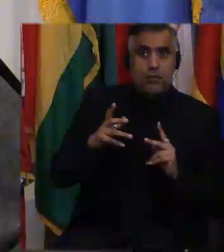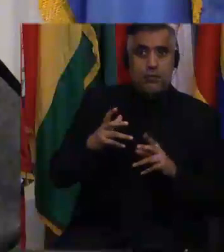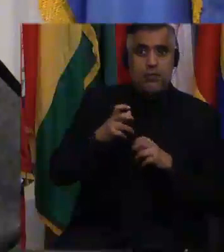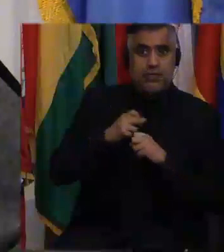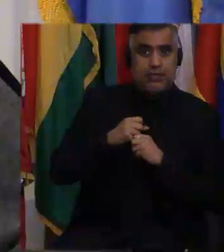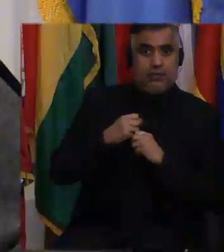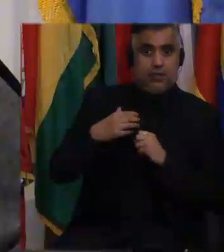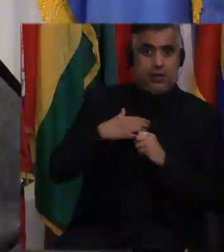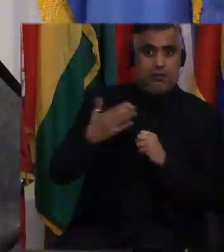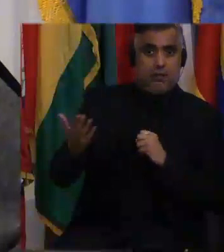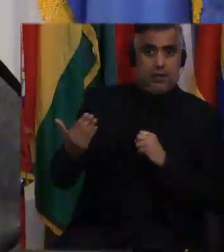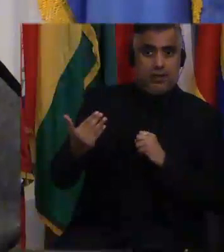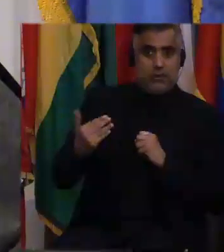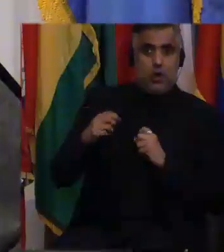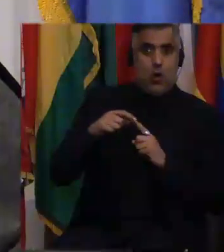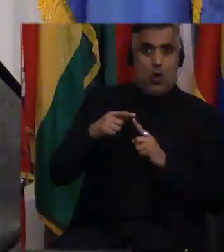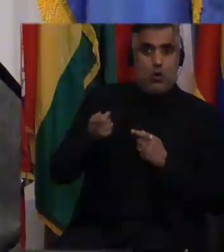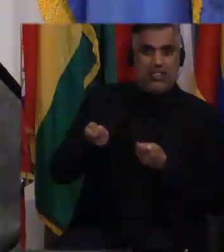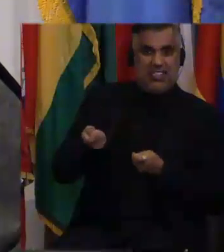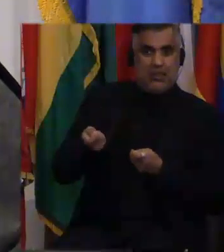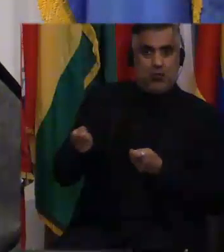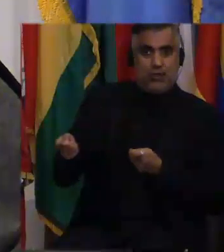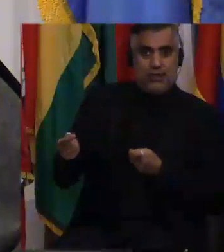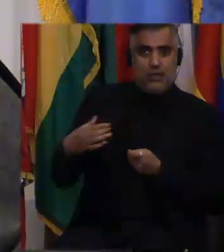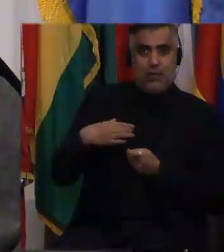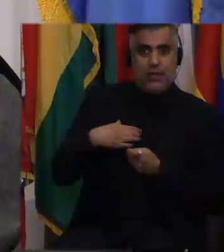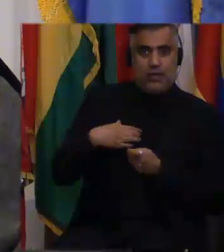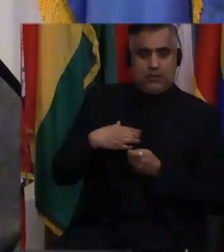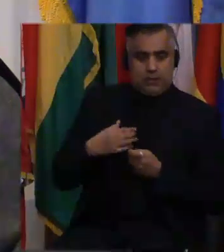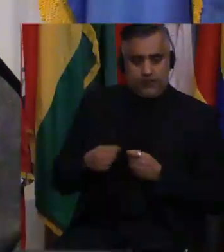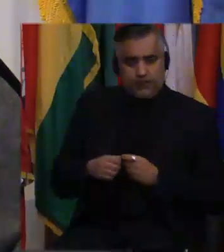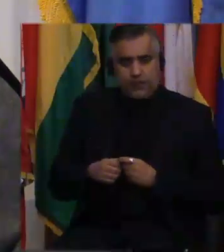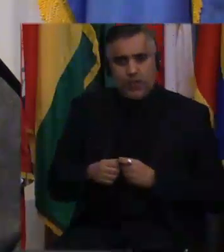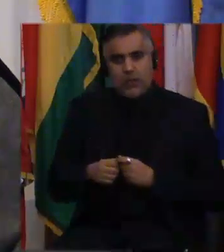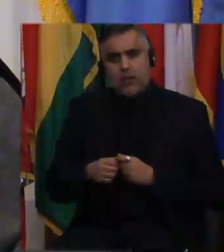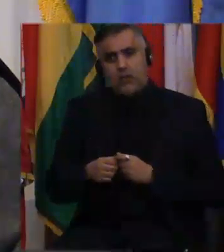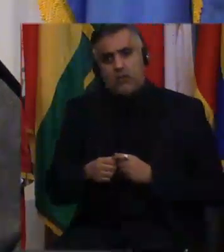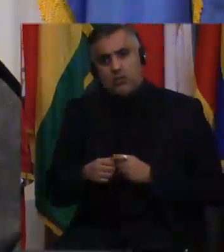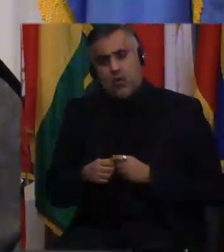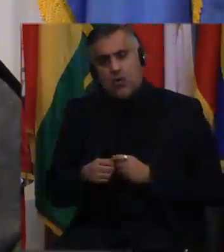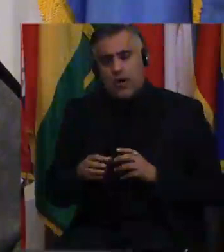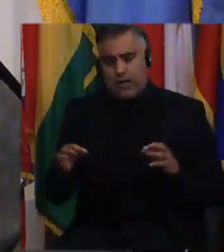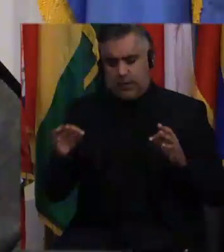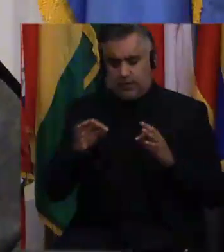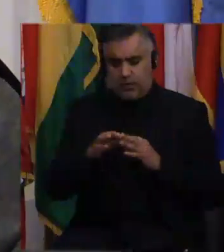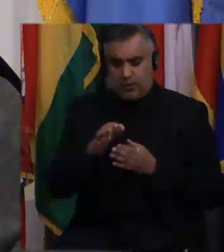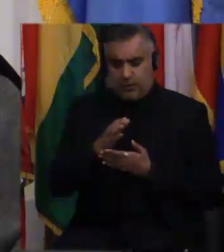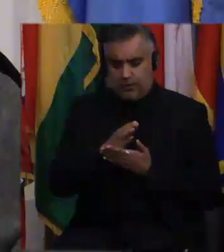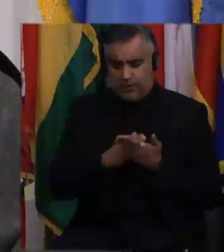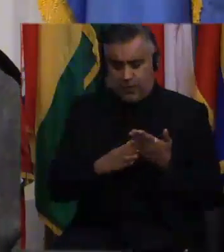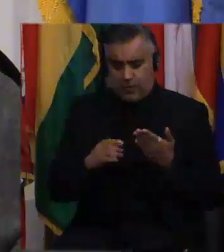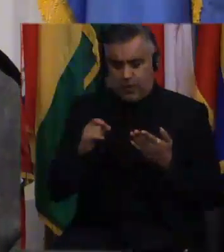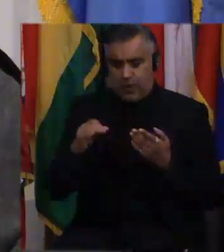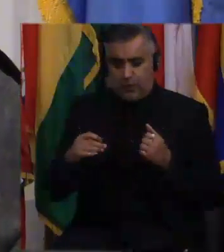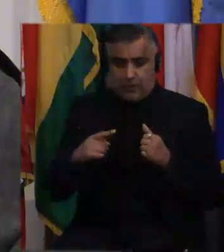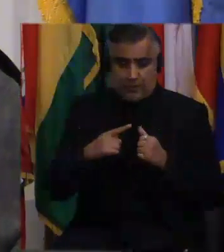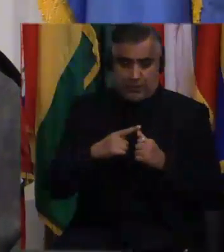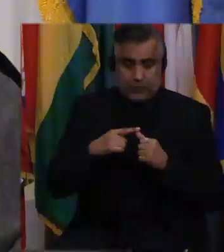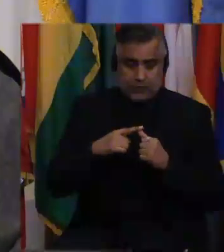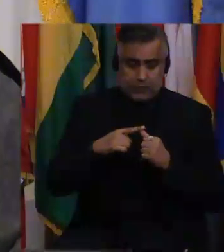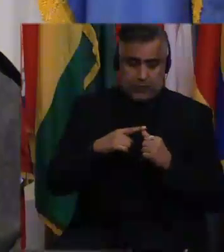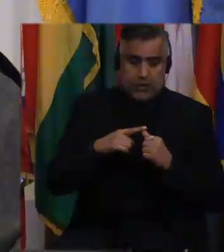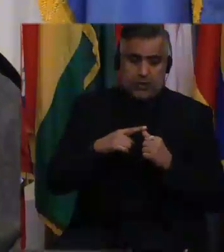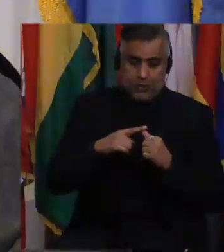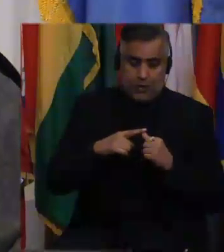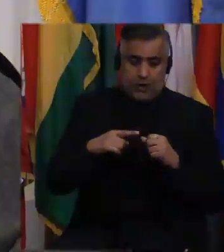complaints or who are supposed to deal with these complaints. So an important part of the first P